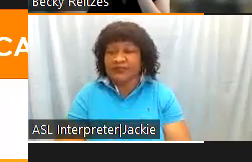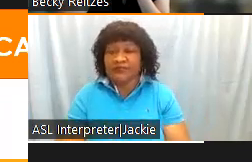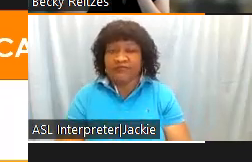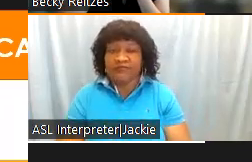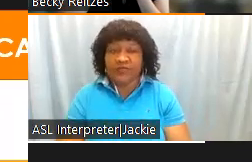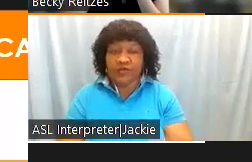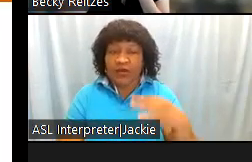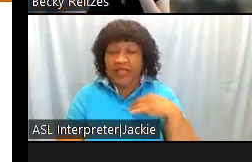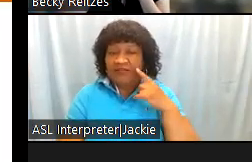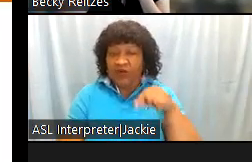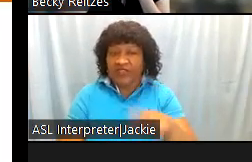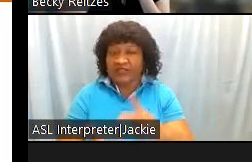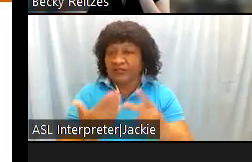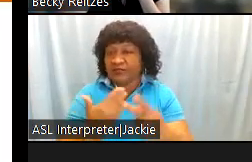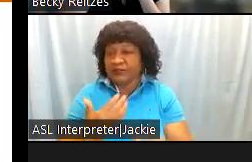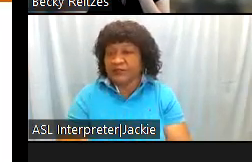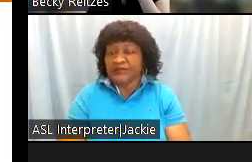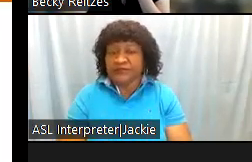who apply.